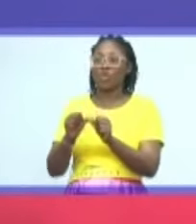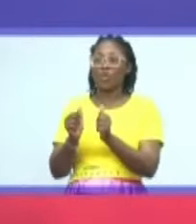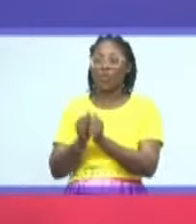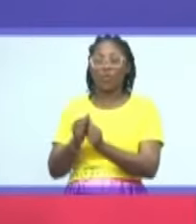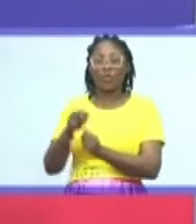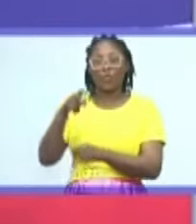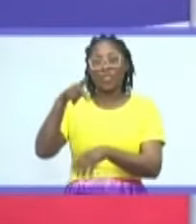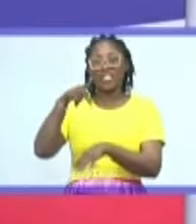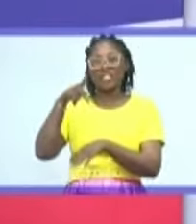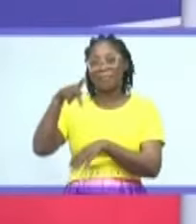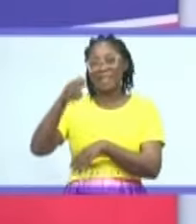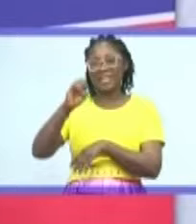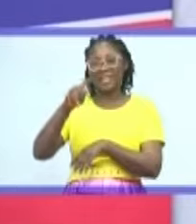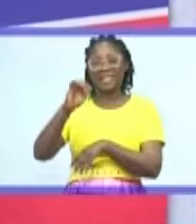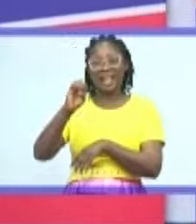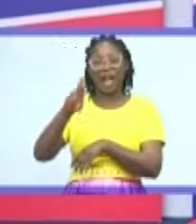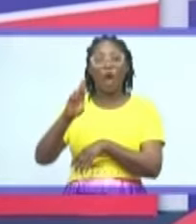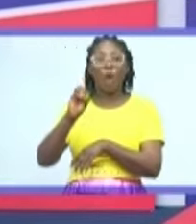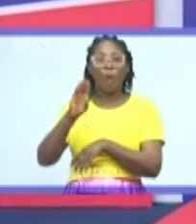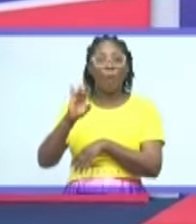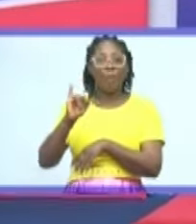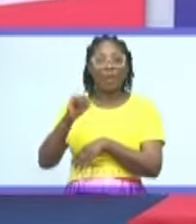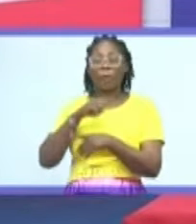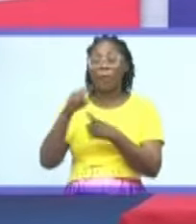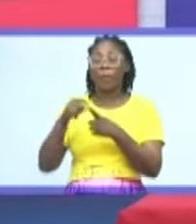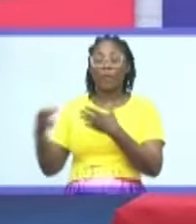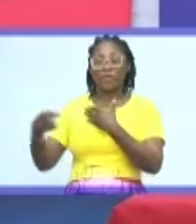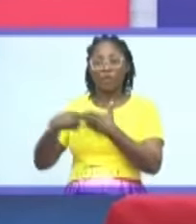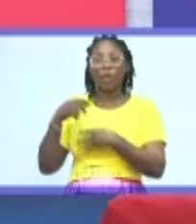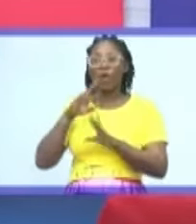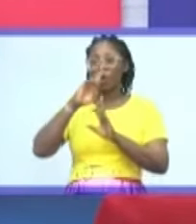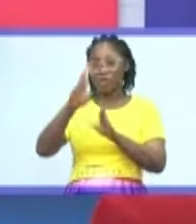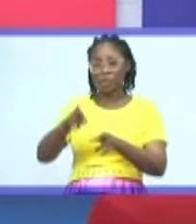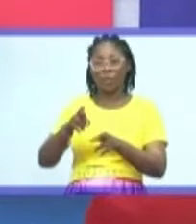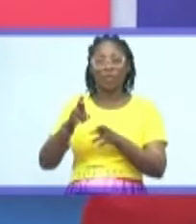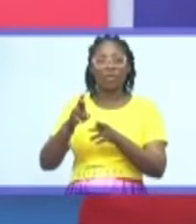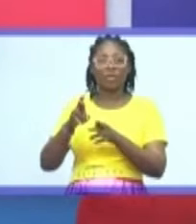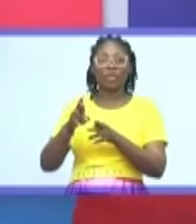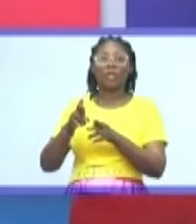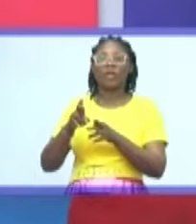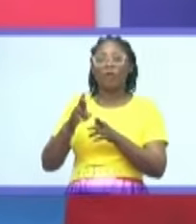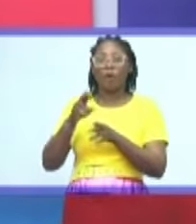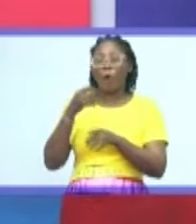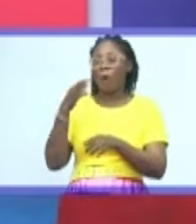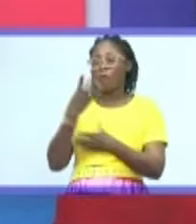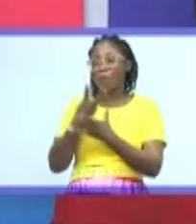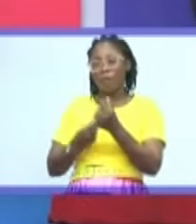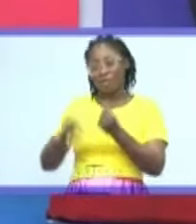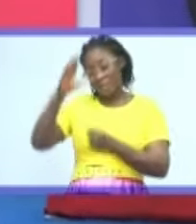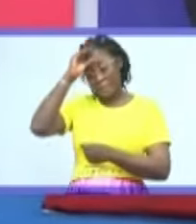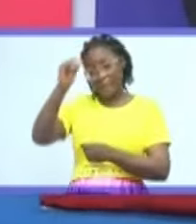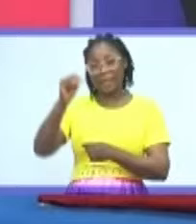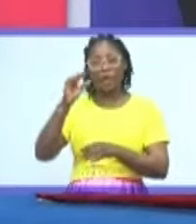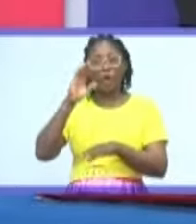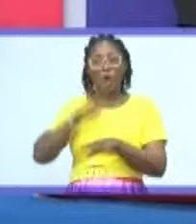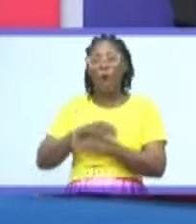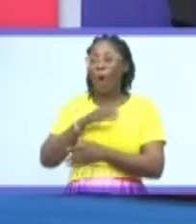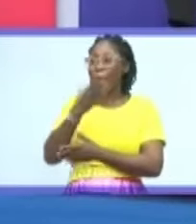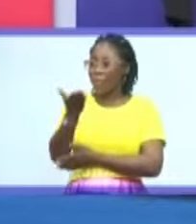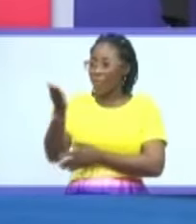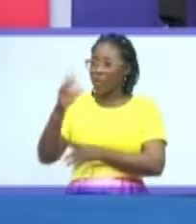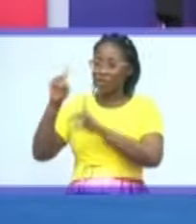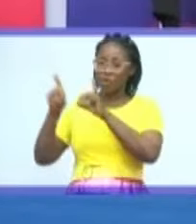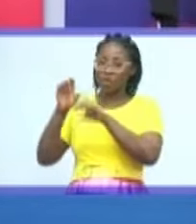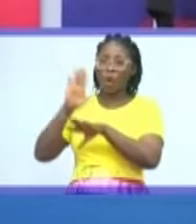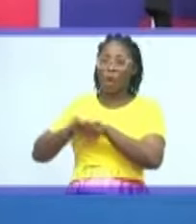Obi and Datti Baba-Ahmed. When we return, we'll be responding or getting the response of both men on these questions